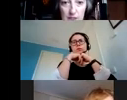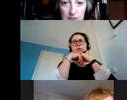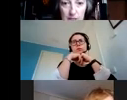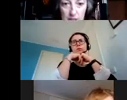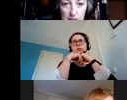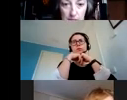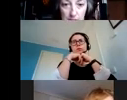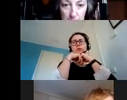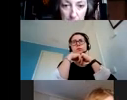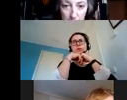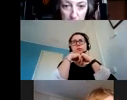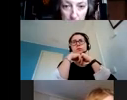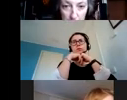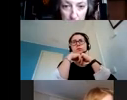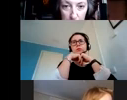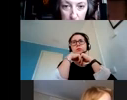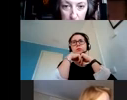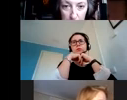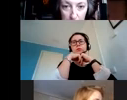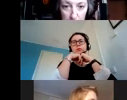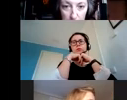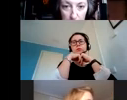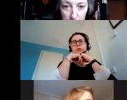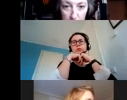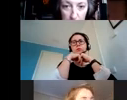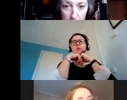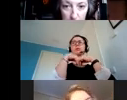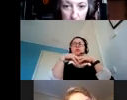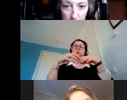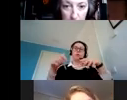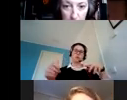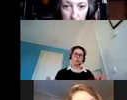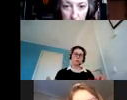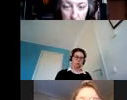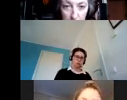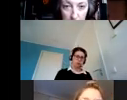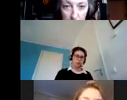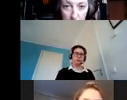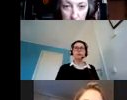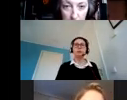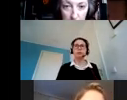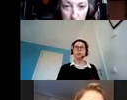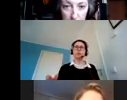in the promoting strong and effective national human rights institutions. Well,